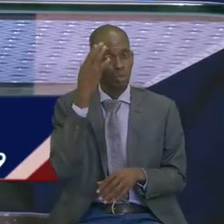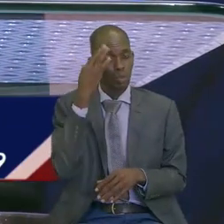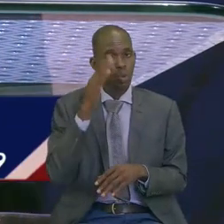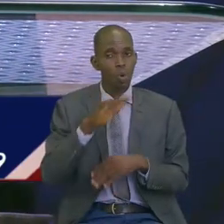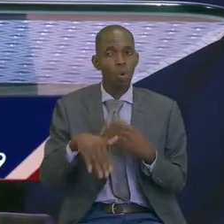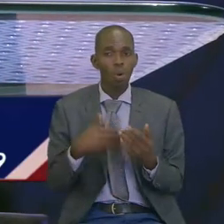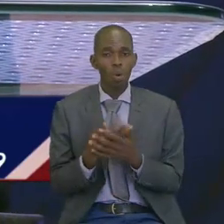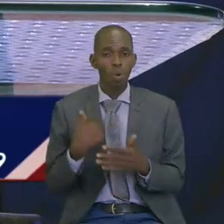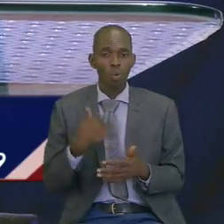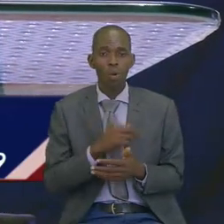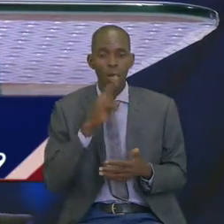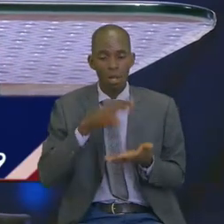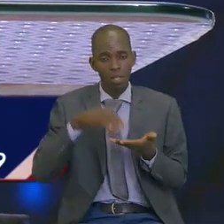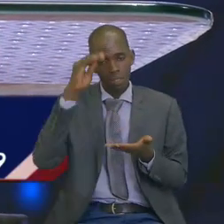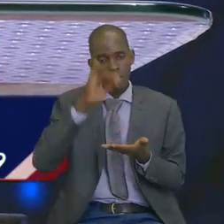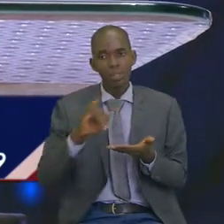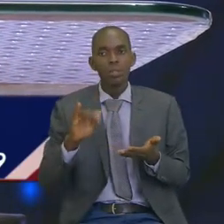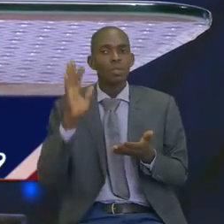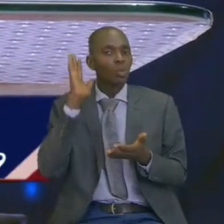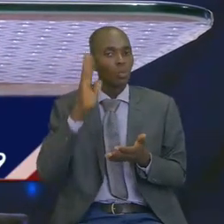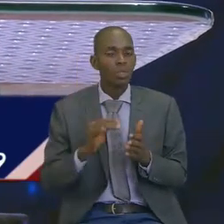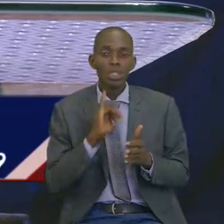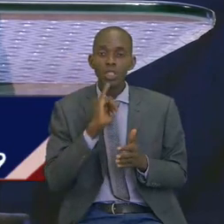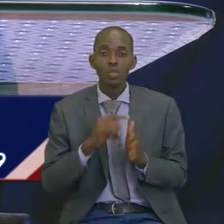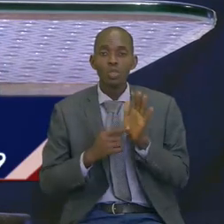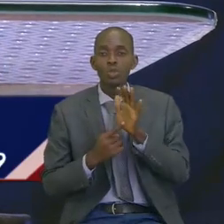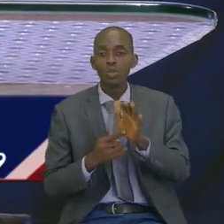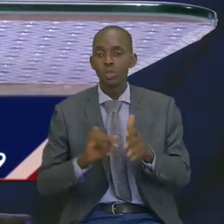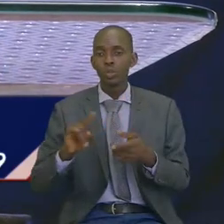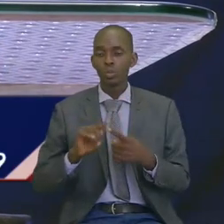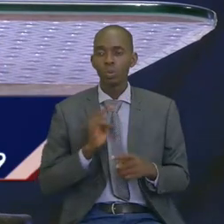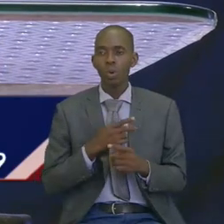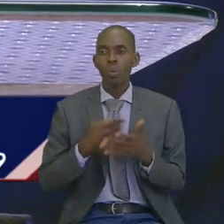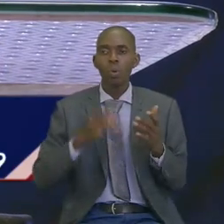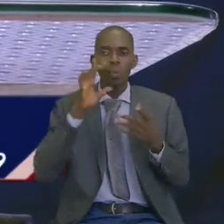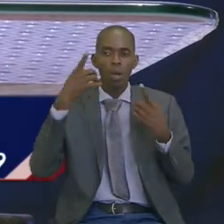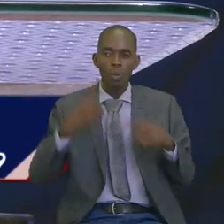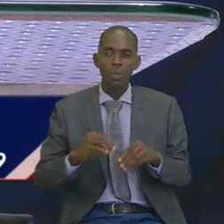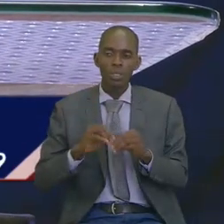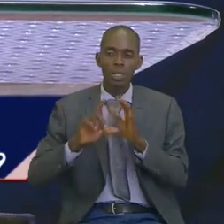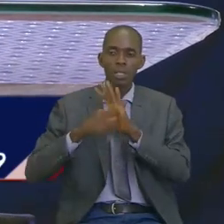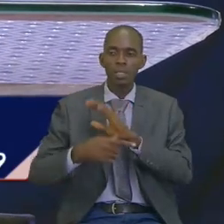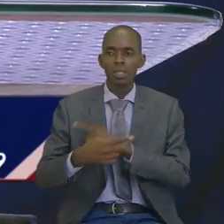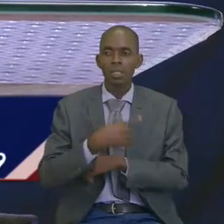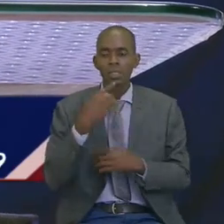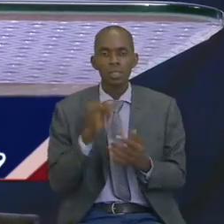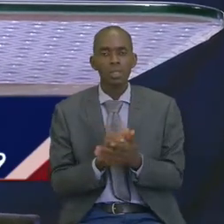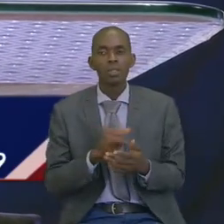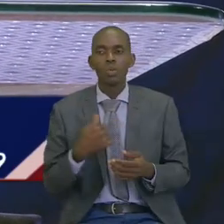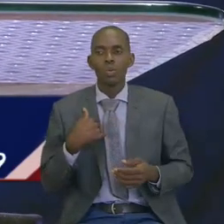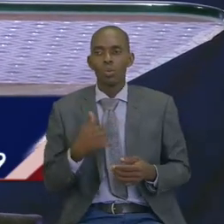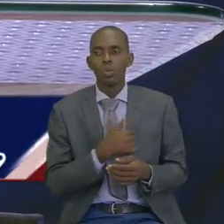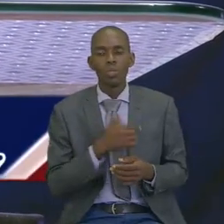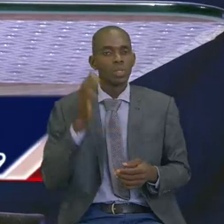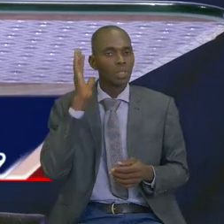reading refer us to what will happen in the latter days. And it says, for when they shall say peace